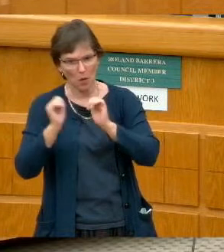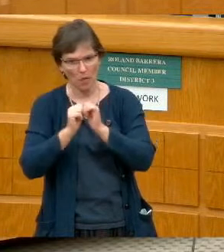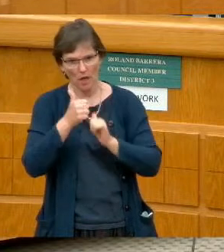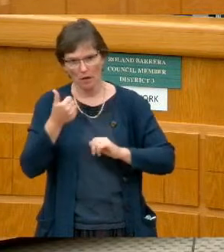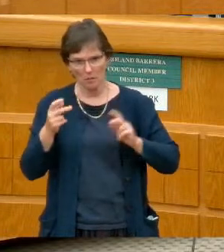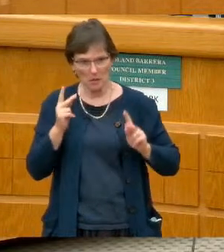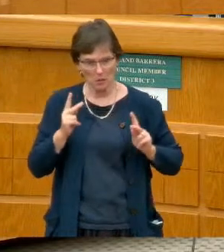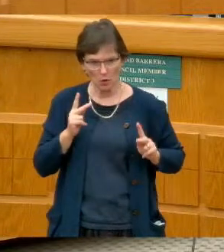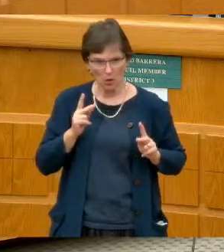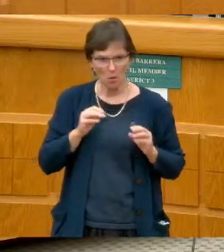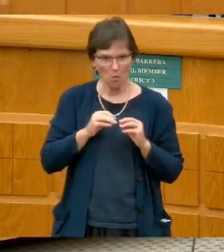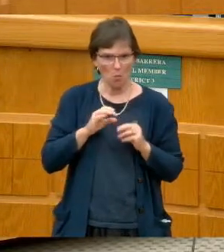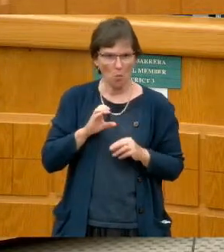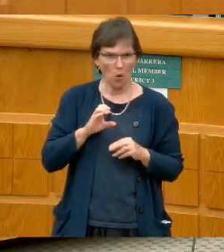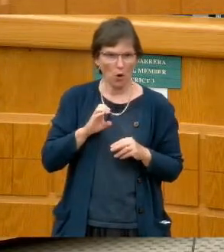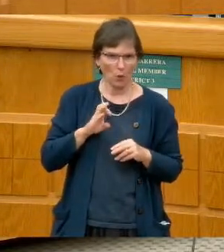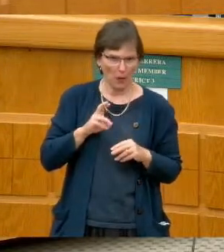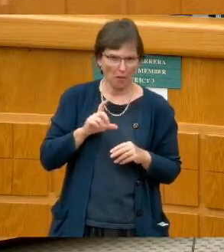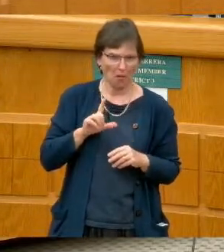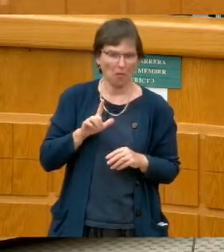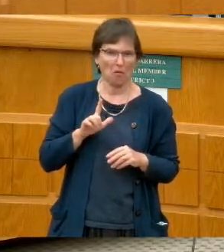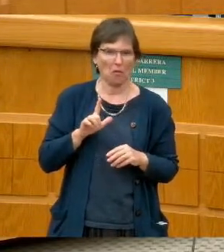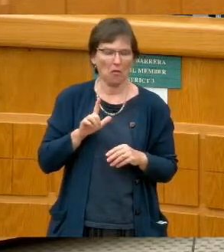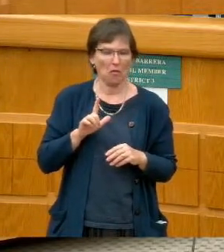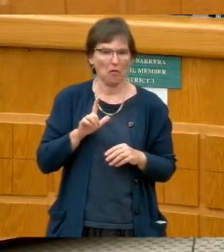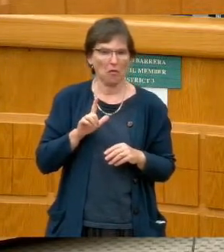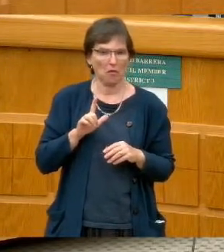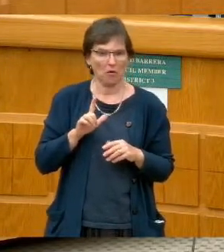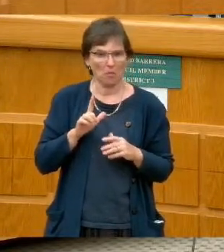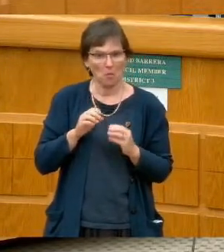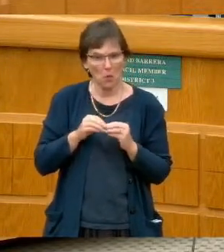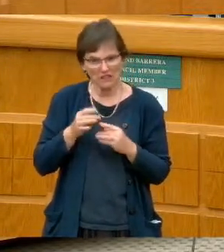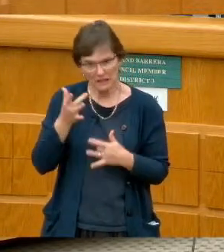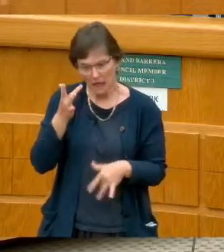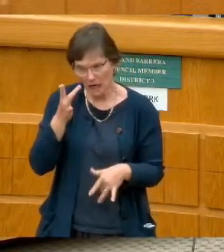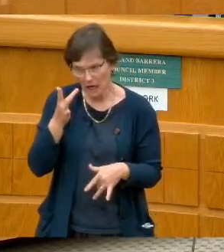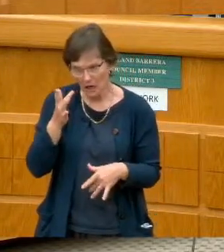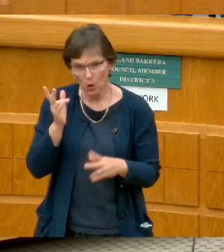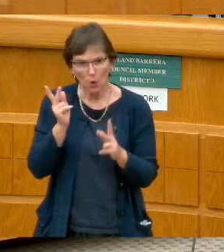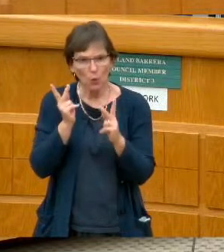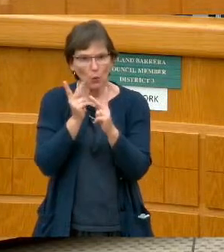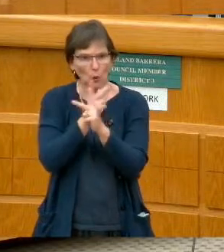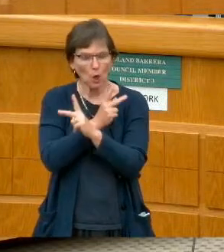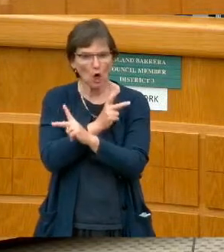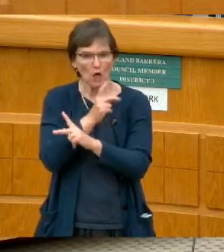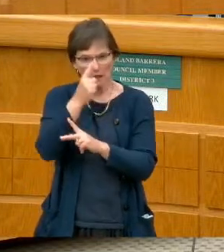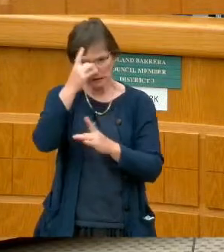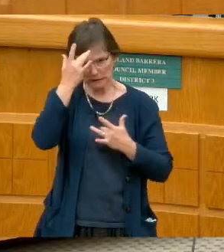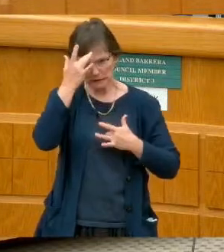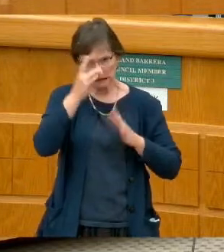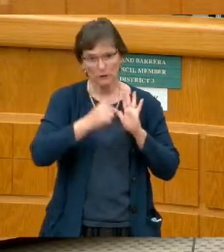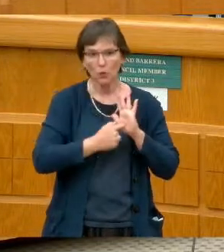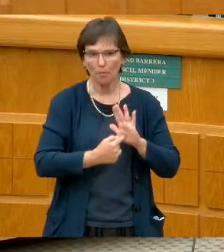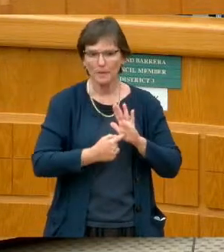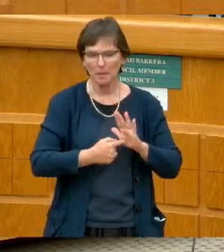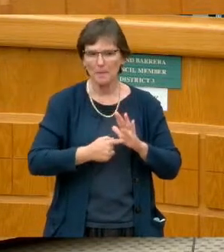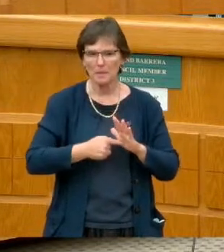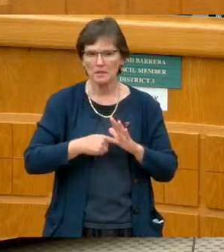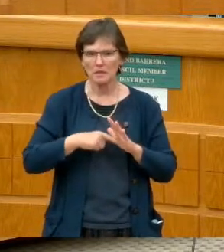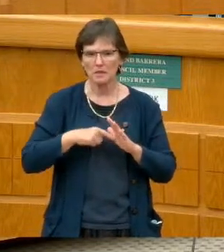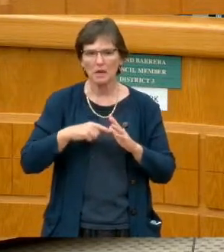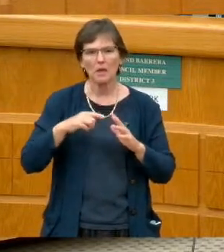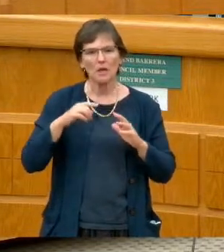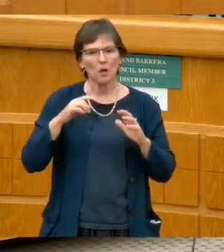help these individuals that may be more critical, the judge also has helped to set up an outpatient